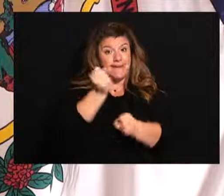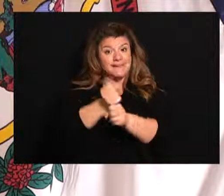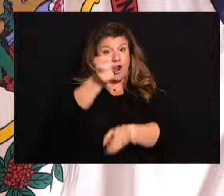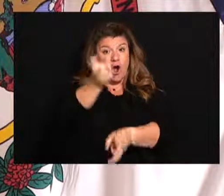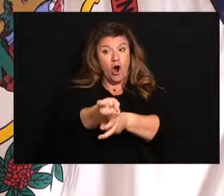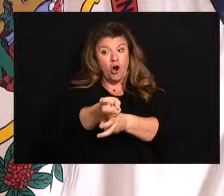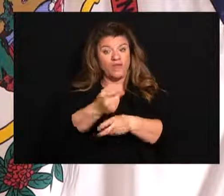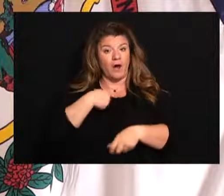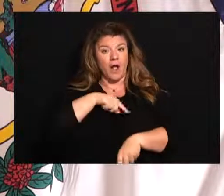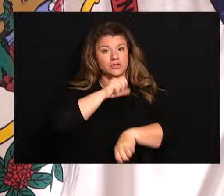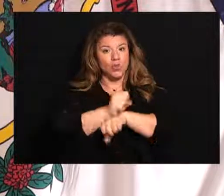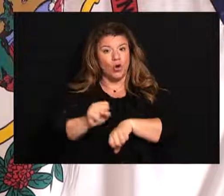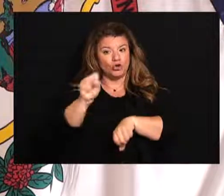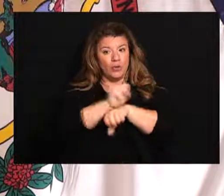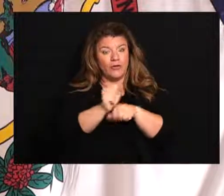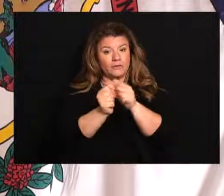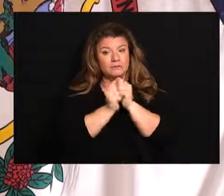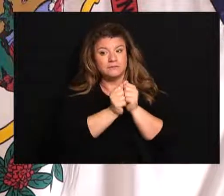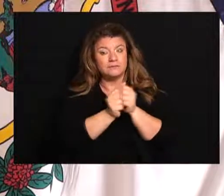us to work together.